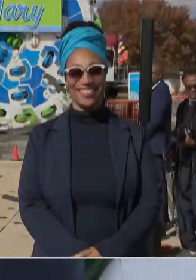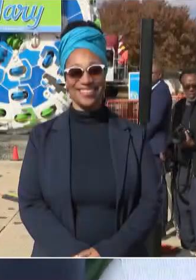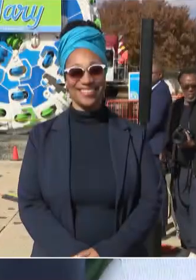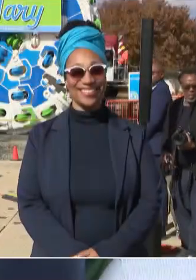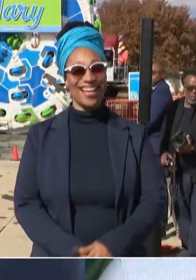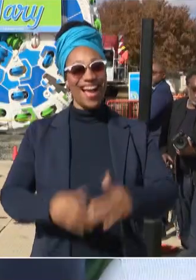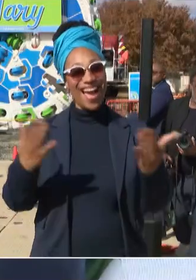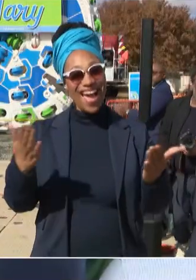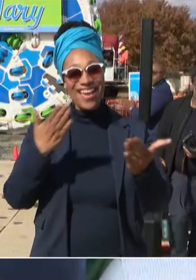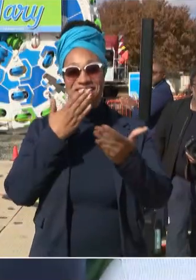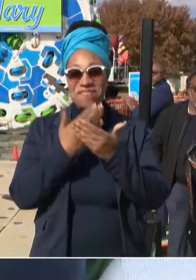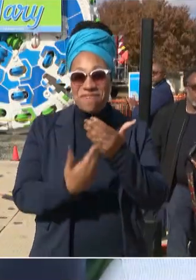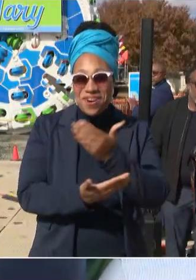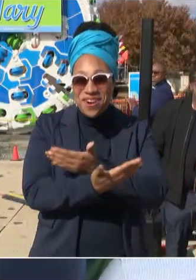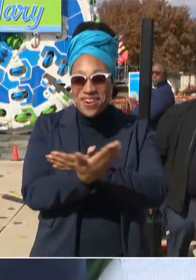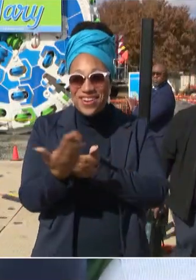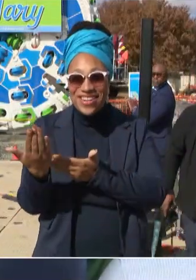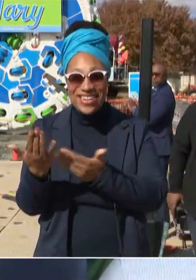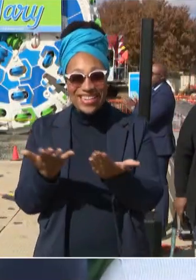Good morning.